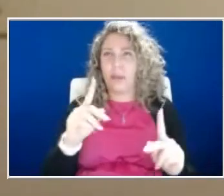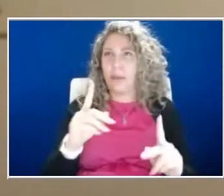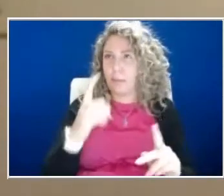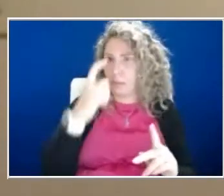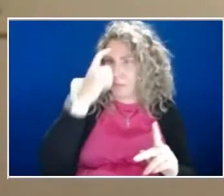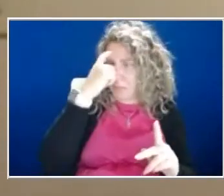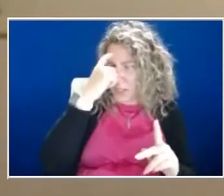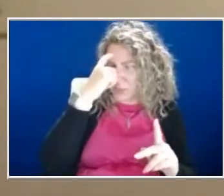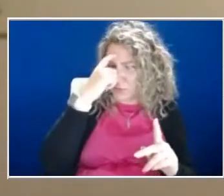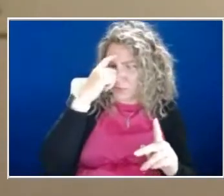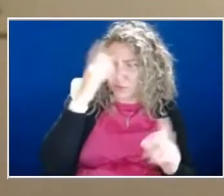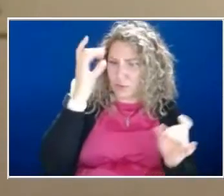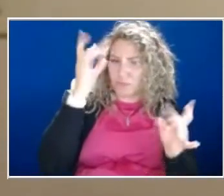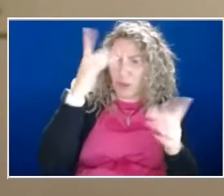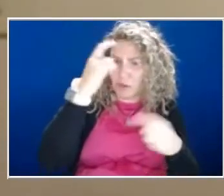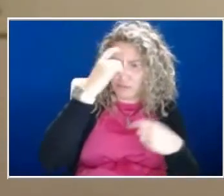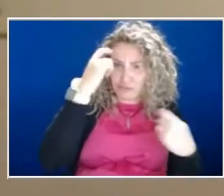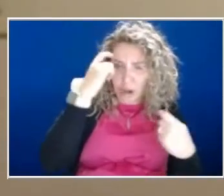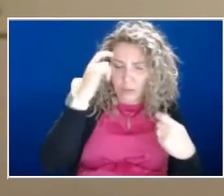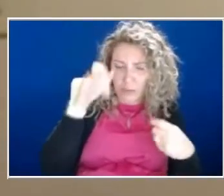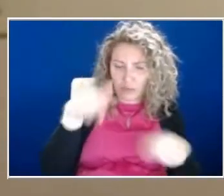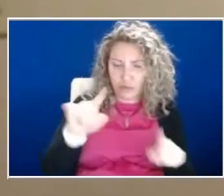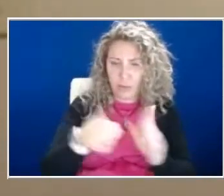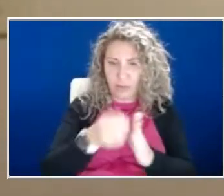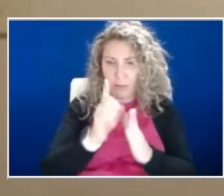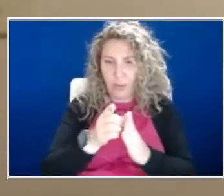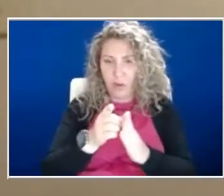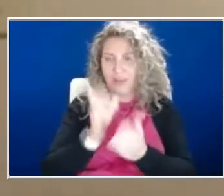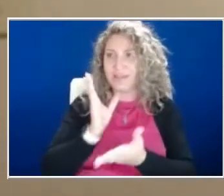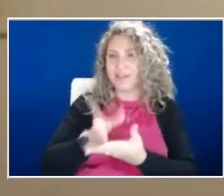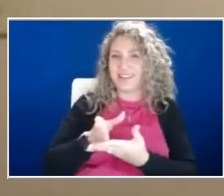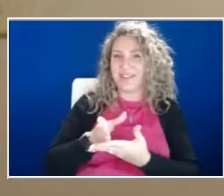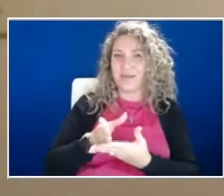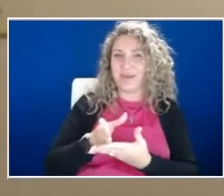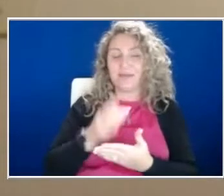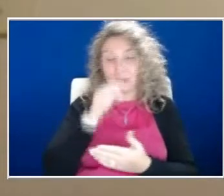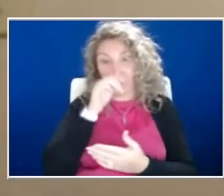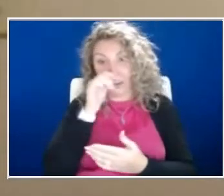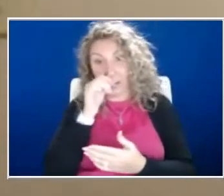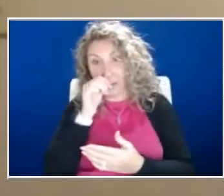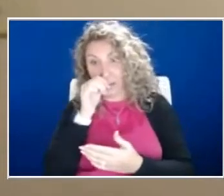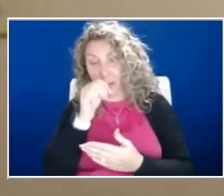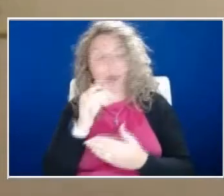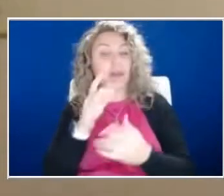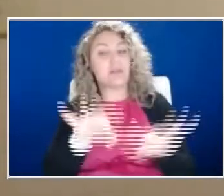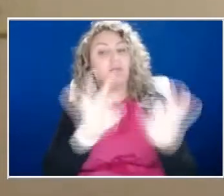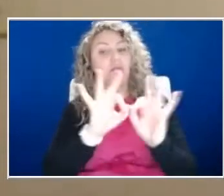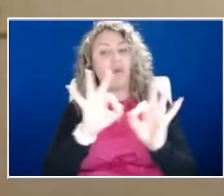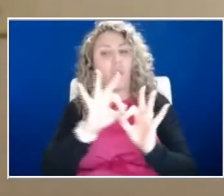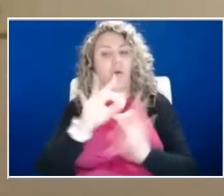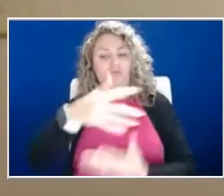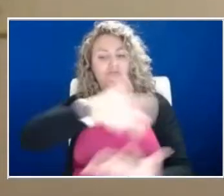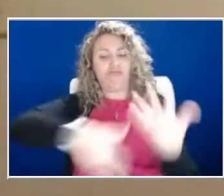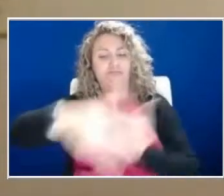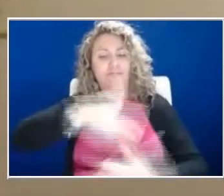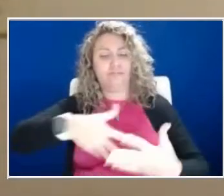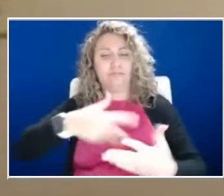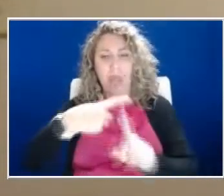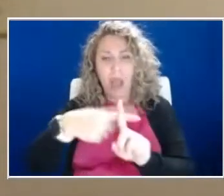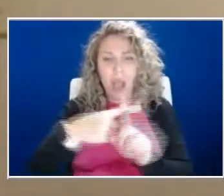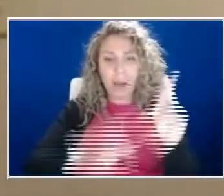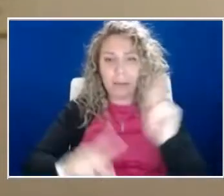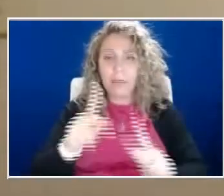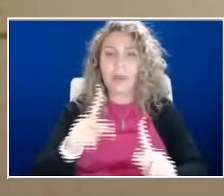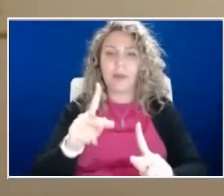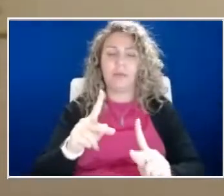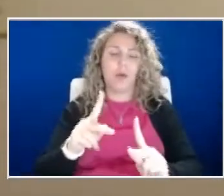so I think it is important to surround yourself with positive folks all the time, have an amazing support group. I will